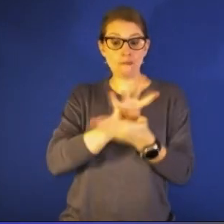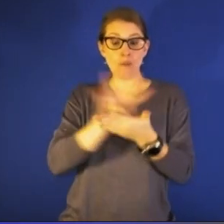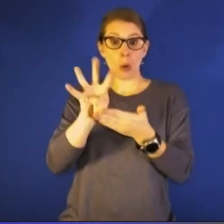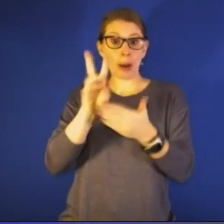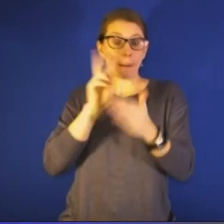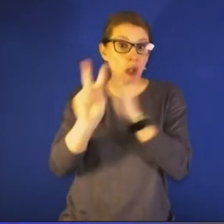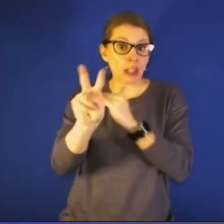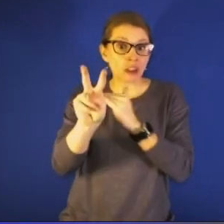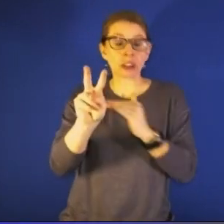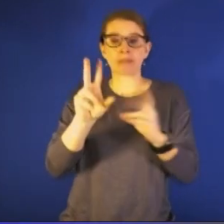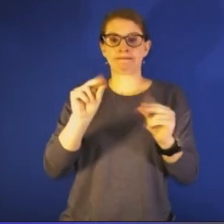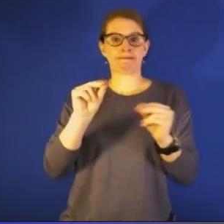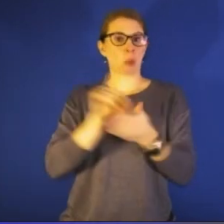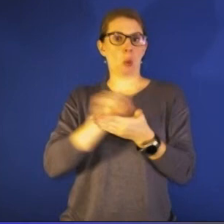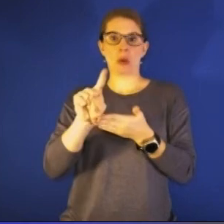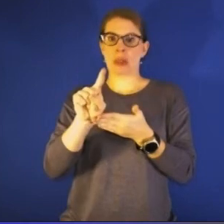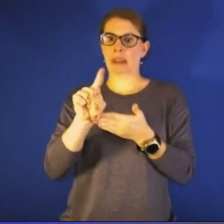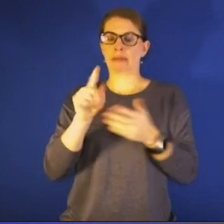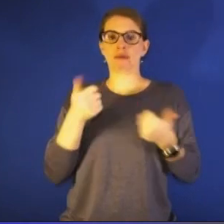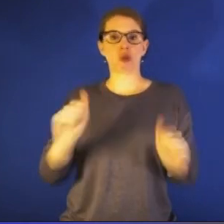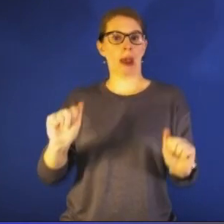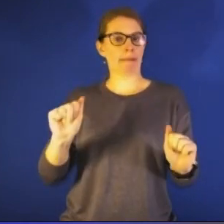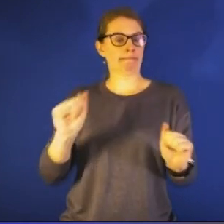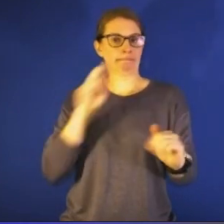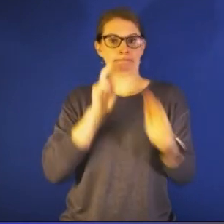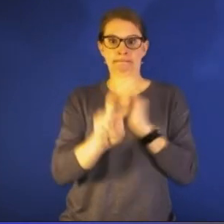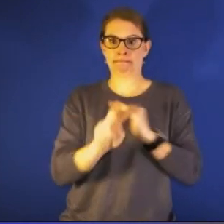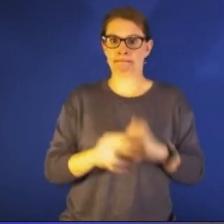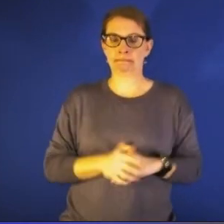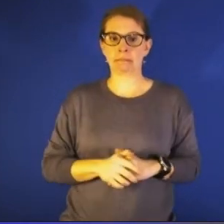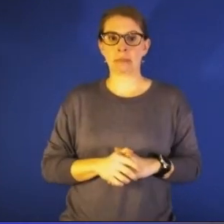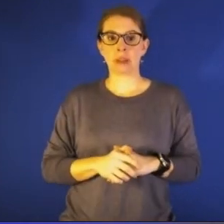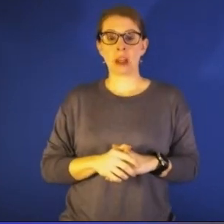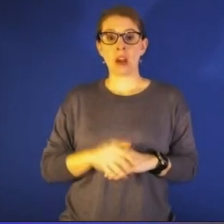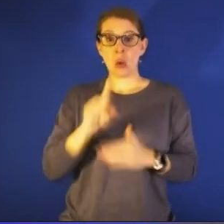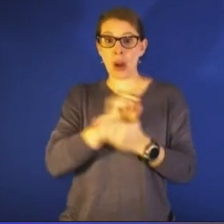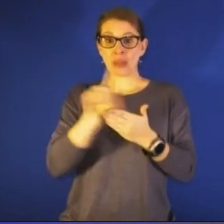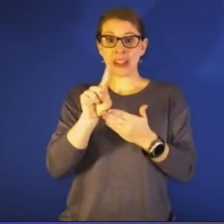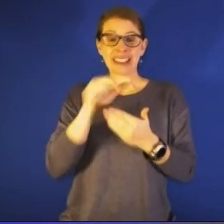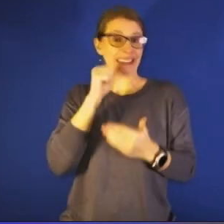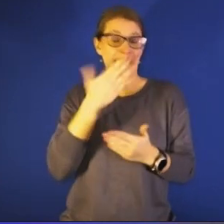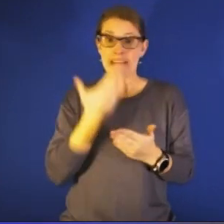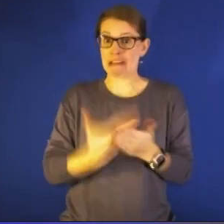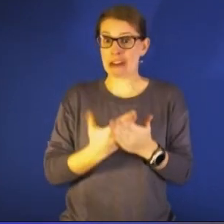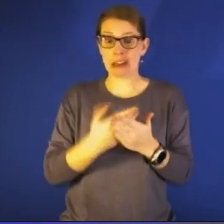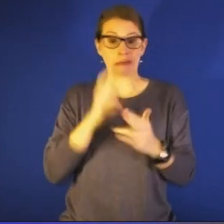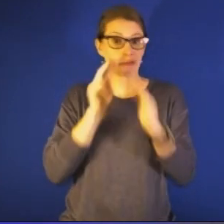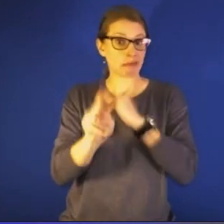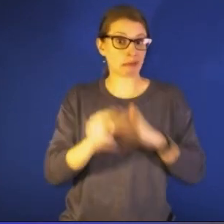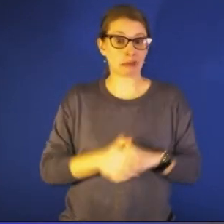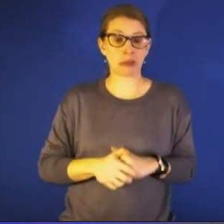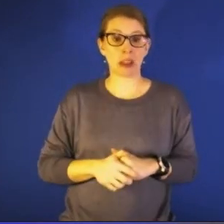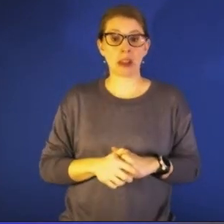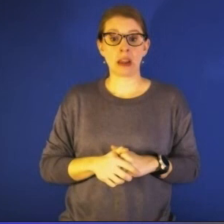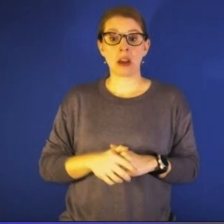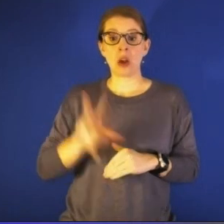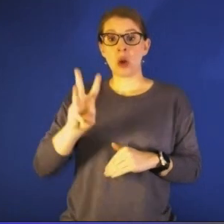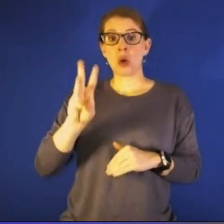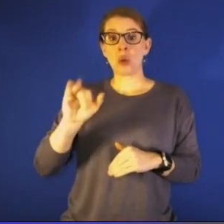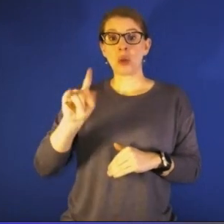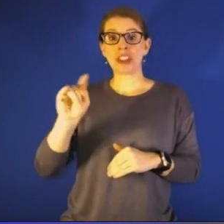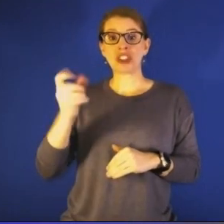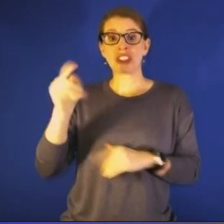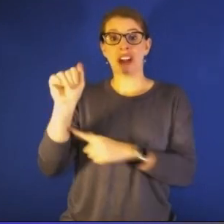to build 1-week projections. And the 1-week projections are not pretty. Dr. Antonios, what's the pressure like down in Wichita? How are y'all